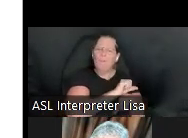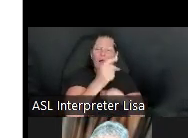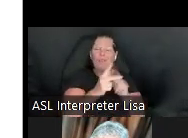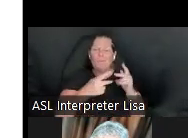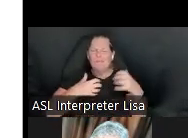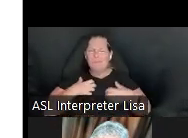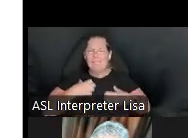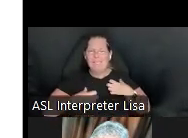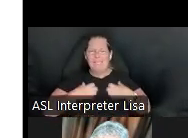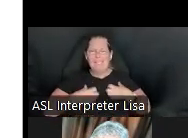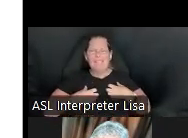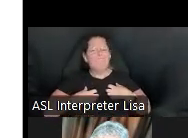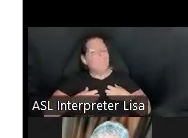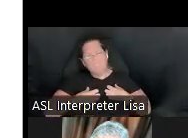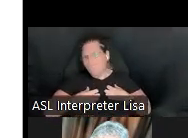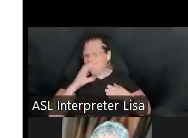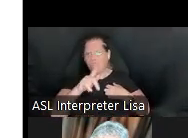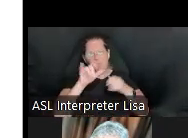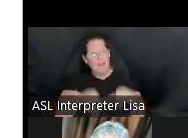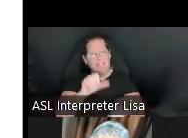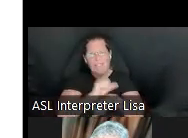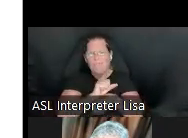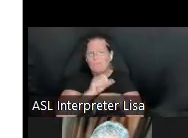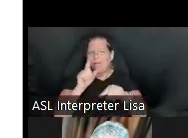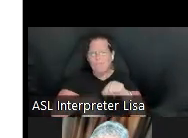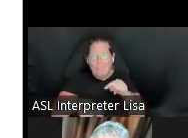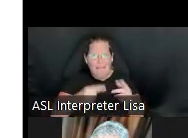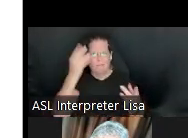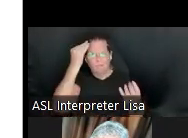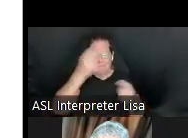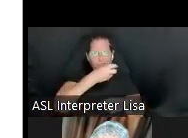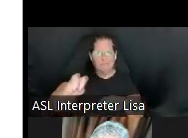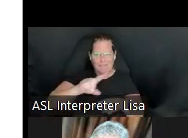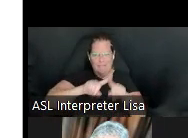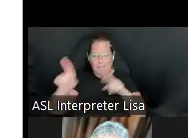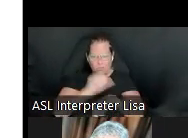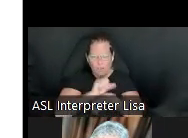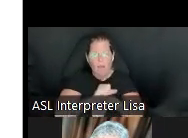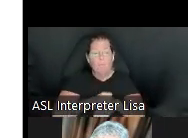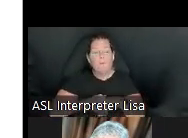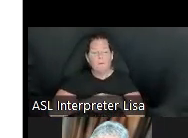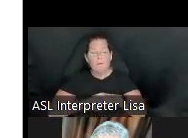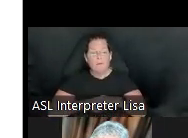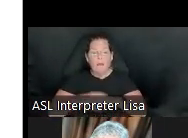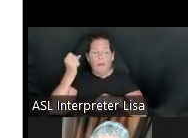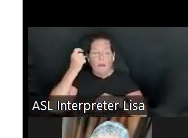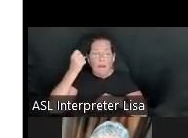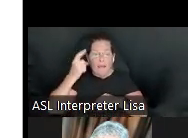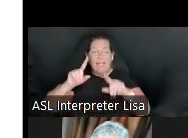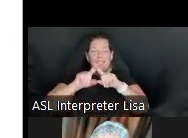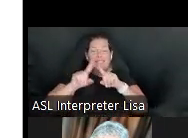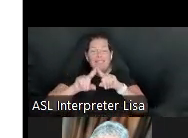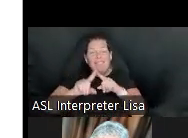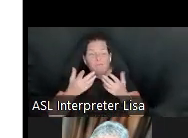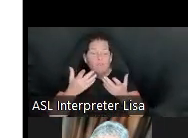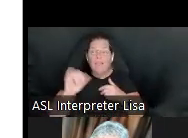light of the limitations resulting from their brain injury. And cognitive, emotional, behavioral, and/or physical